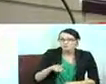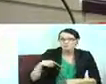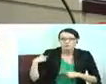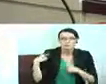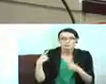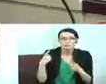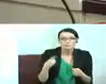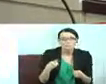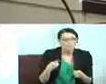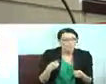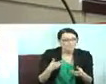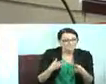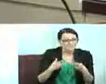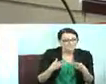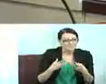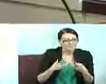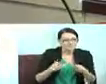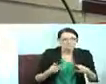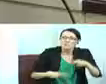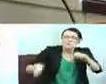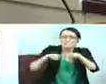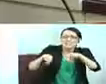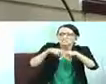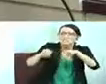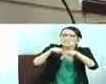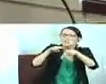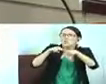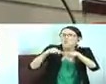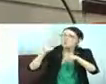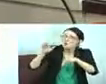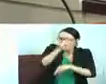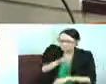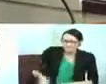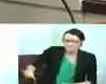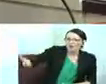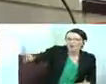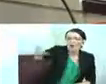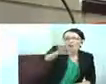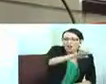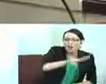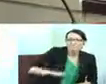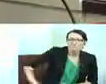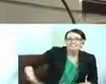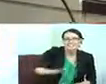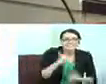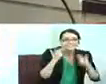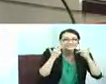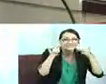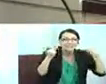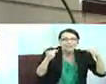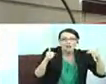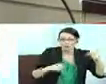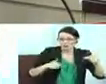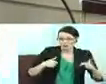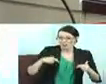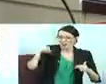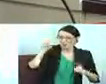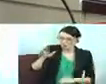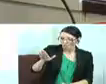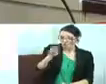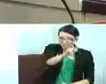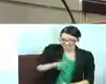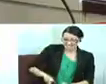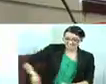building your kingdom all over this land. Satan, we're gonna tear